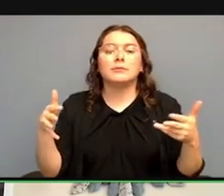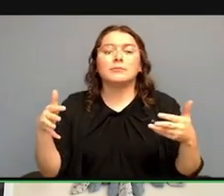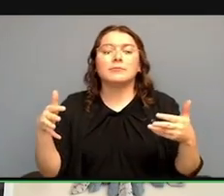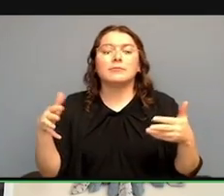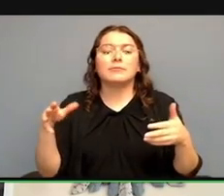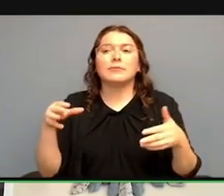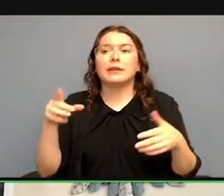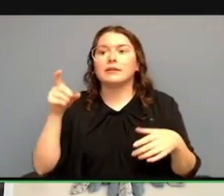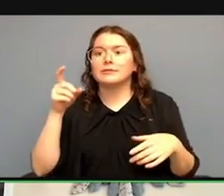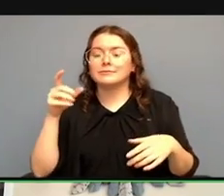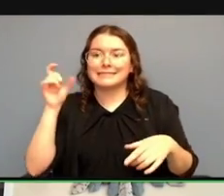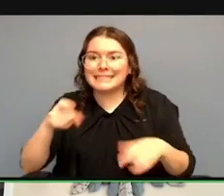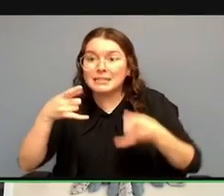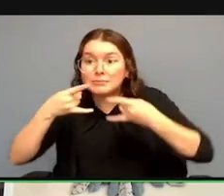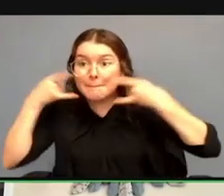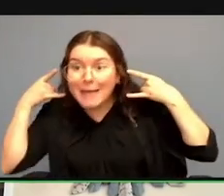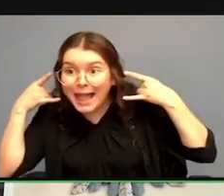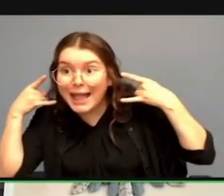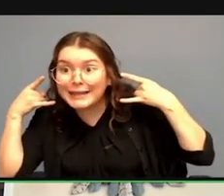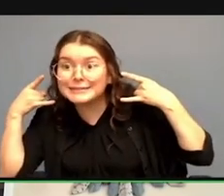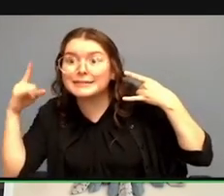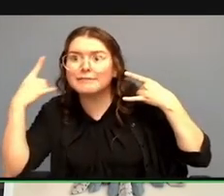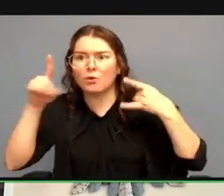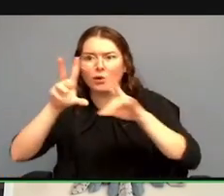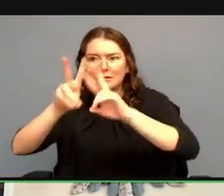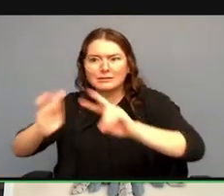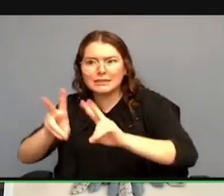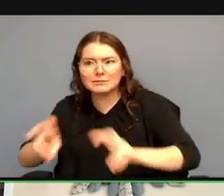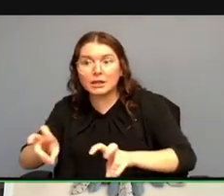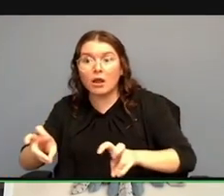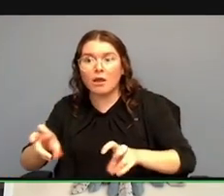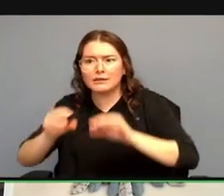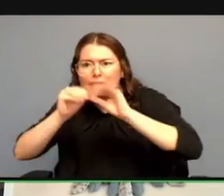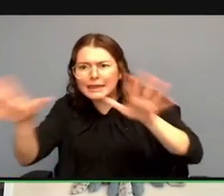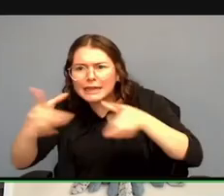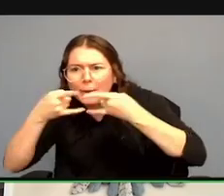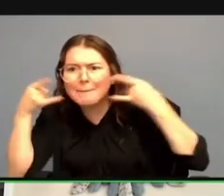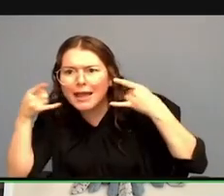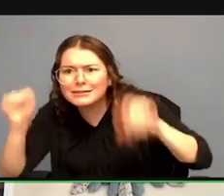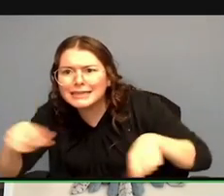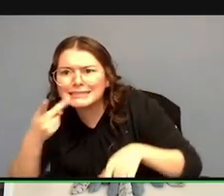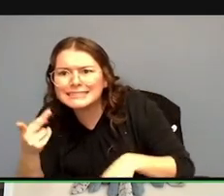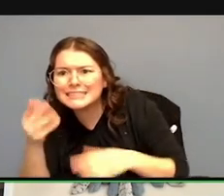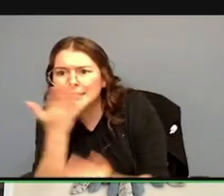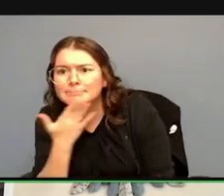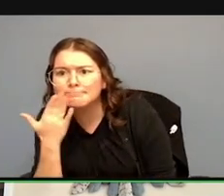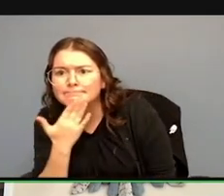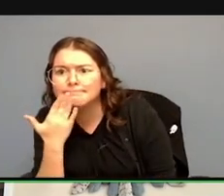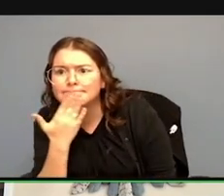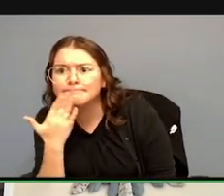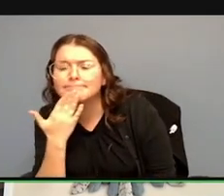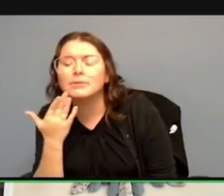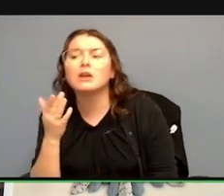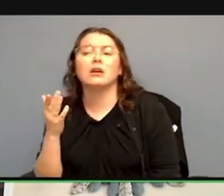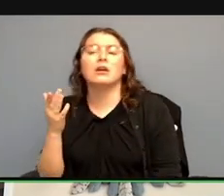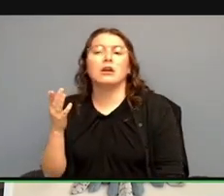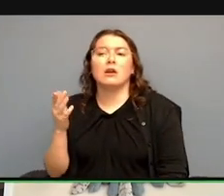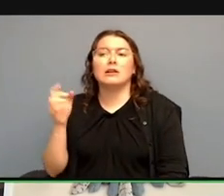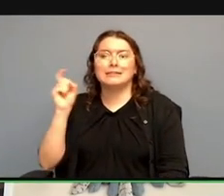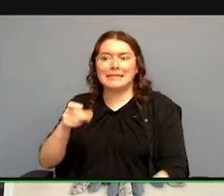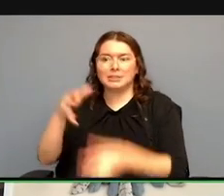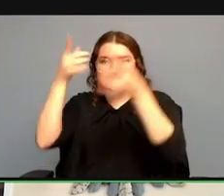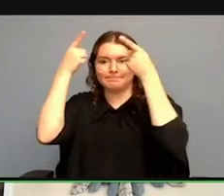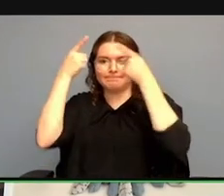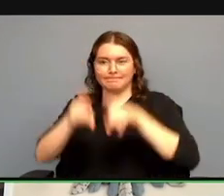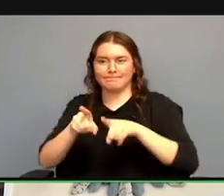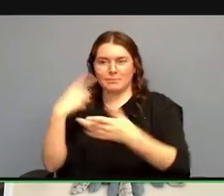masks are being required, are they using clear masks? All of those things need to be agreed in advance. A lot of